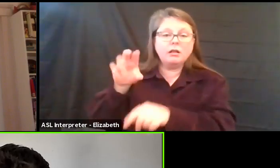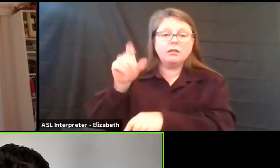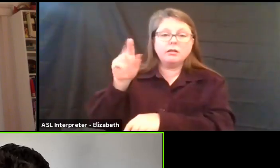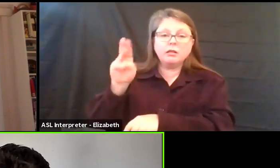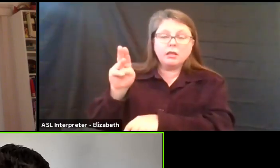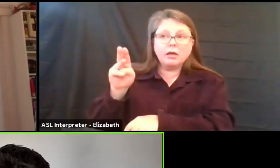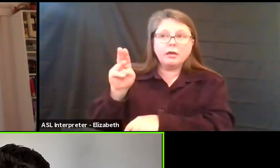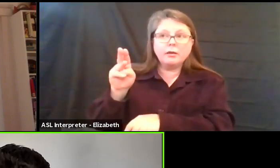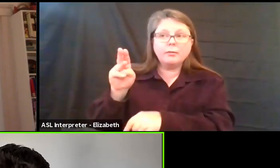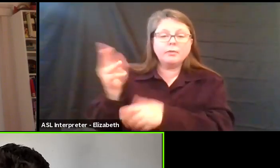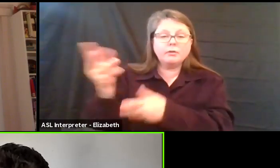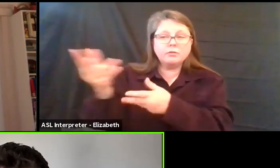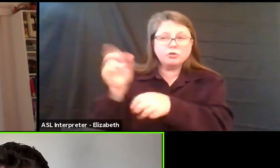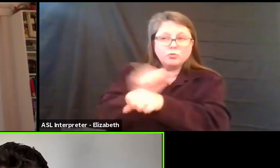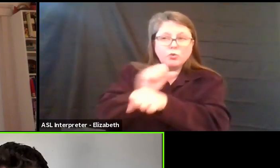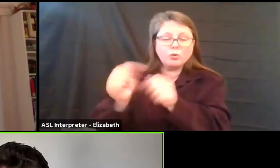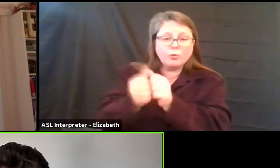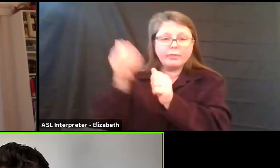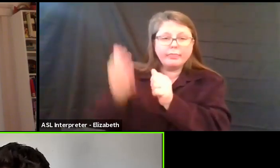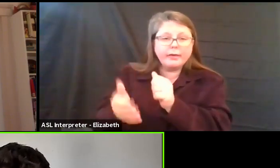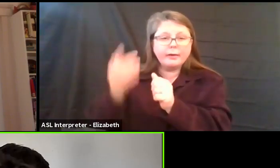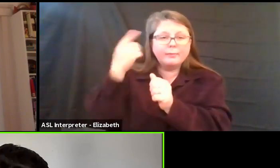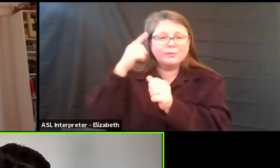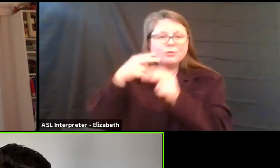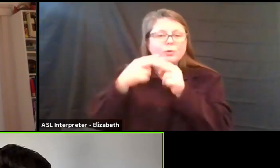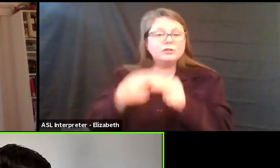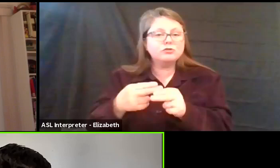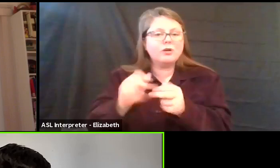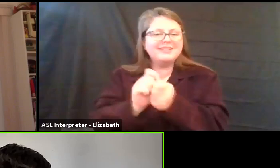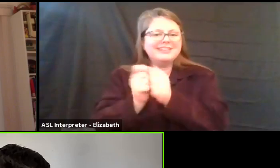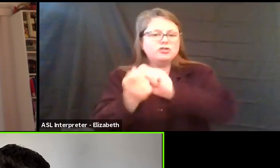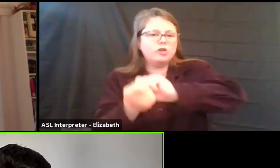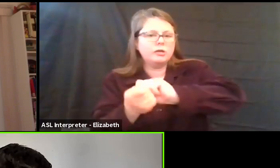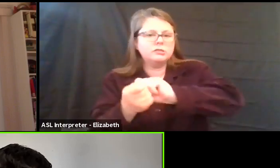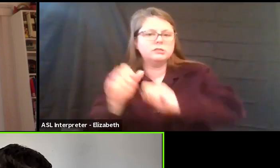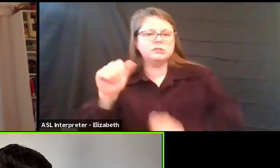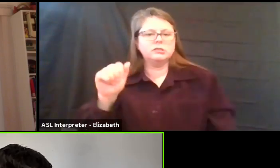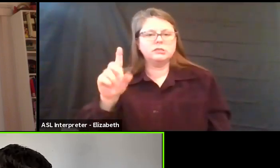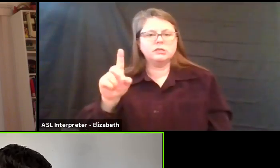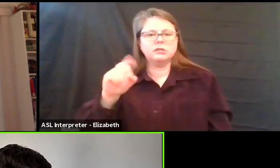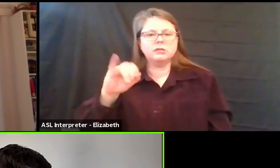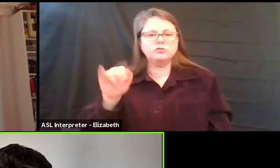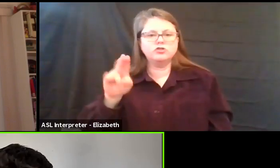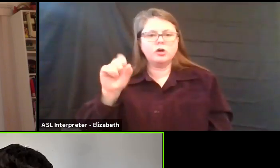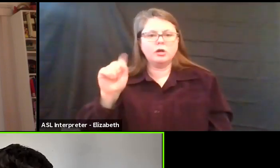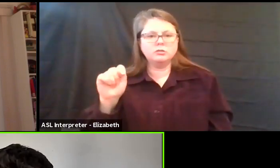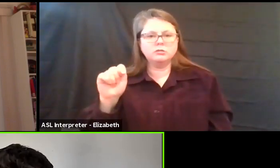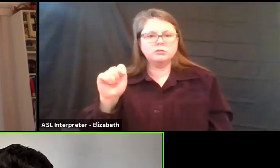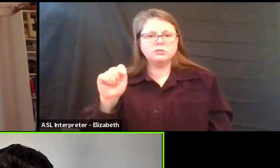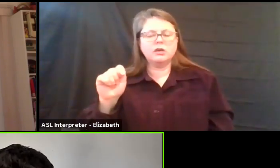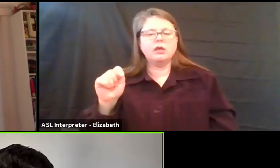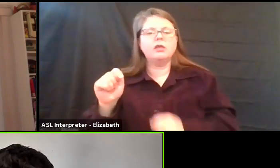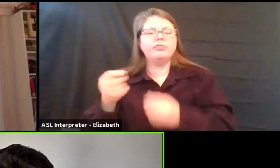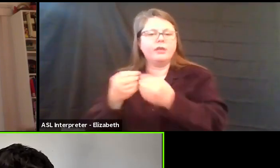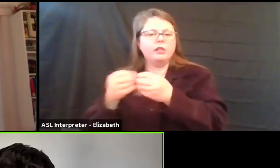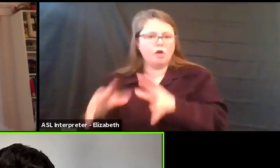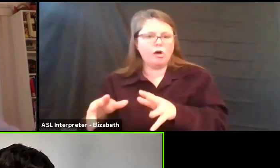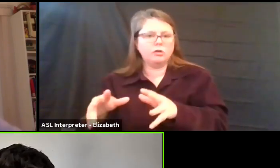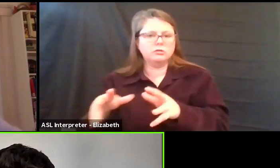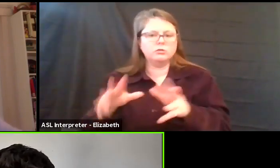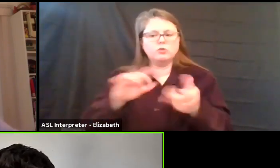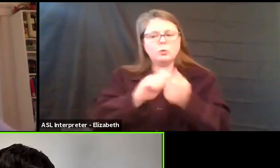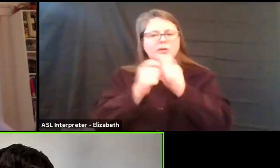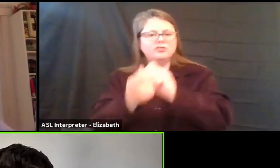called adjust the loss, wherein you go back and forth on the value of the property lost, both the